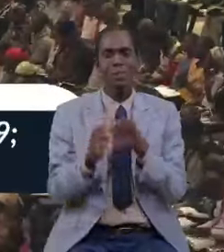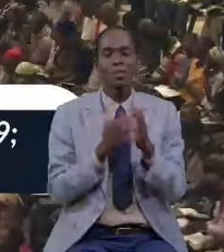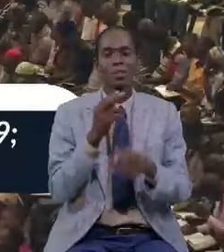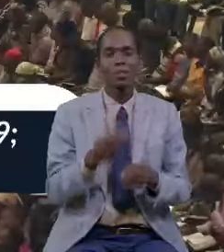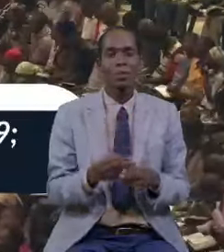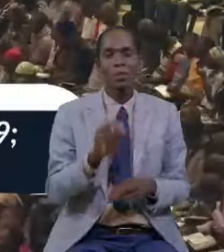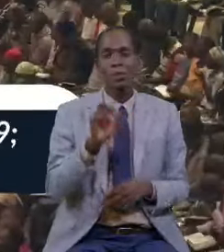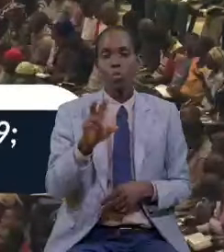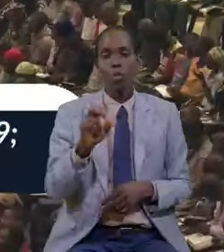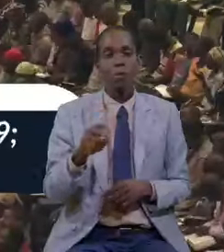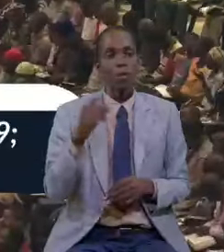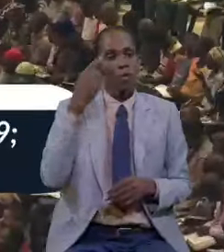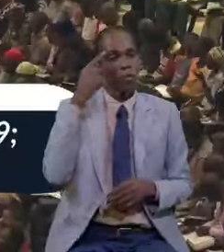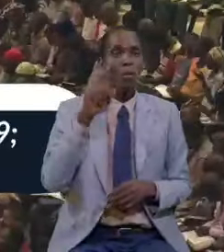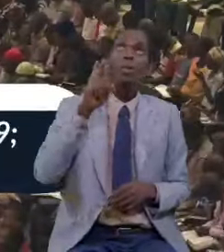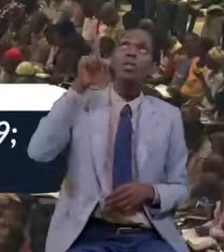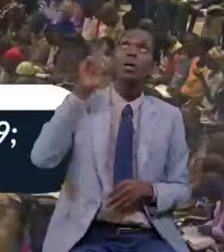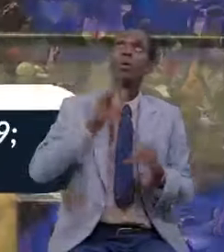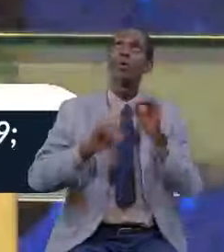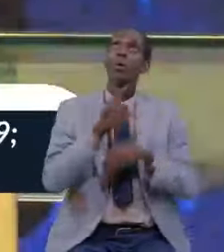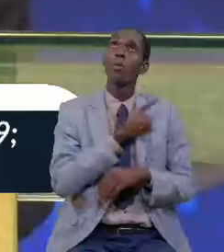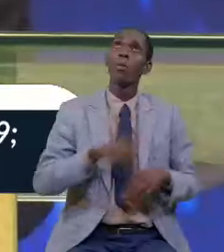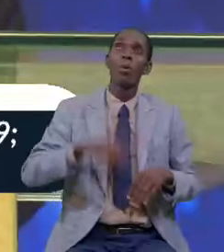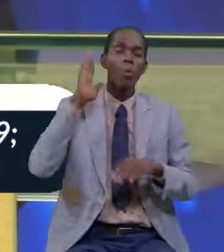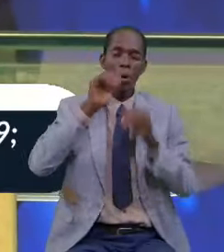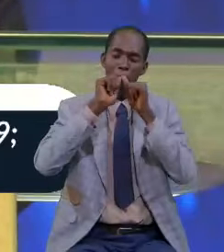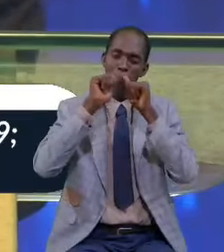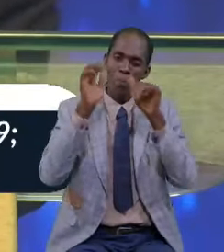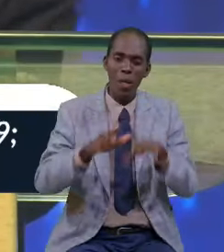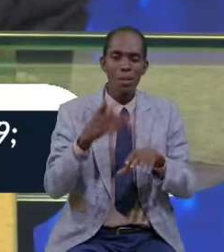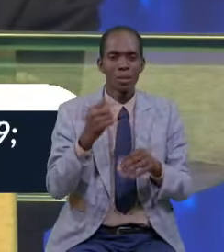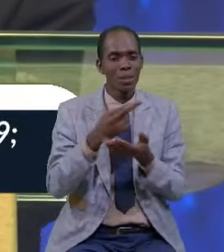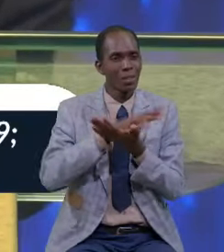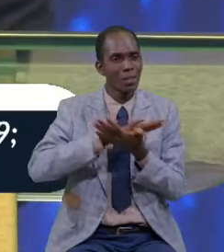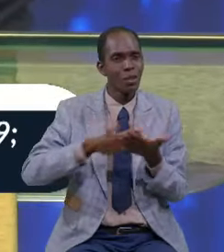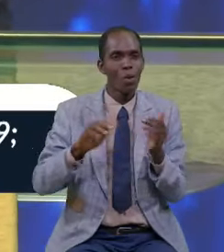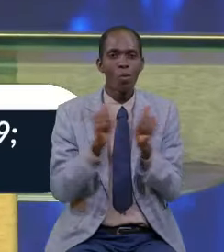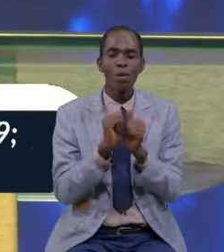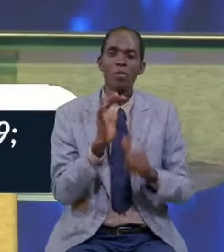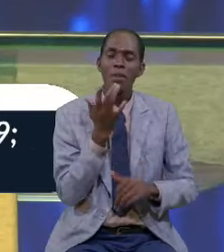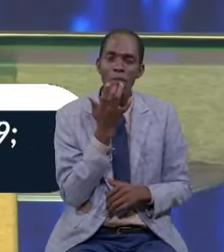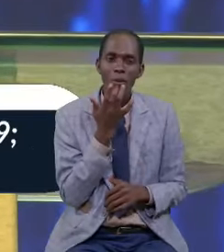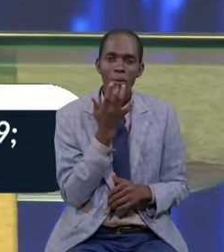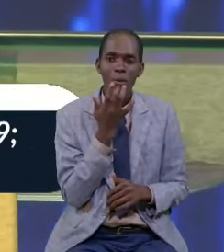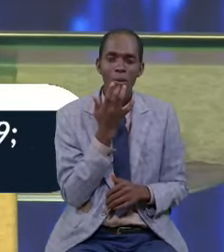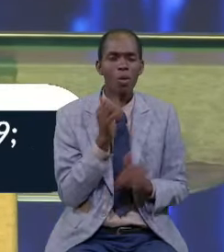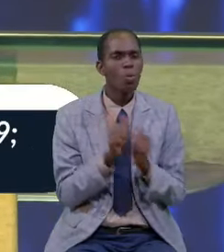thou, O Lord, wilt bless the righteous with favor. With